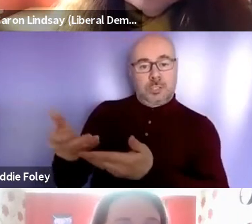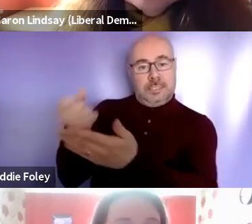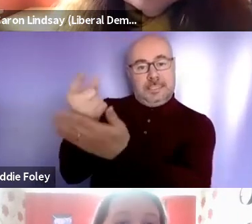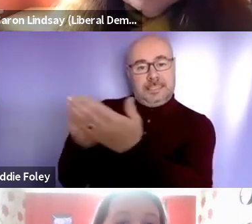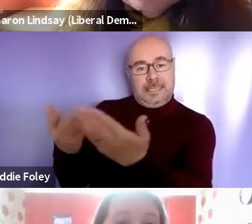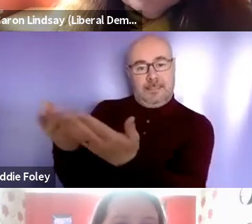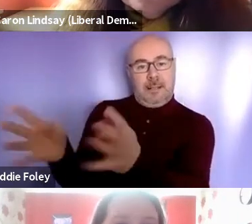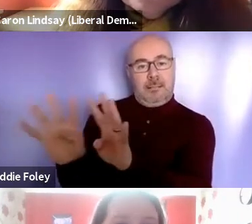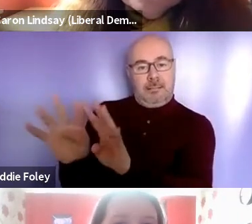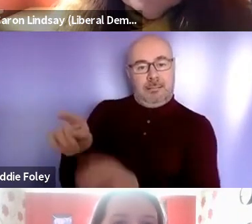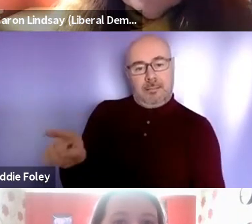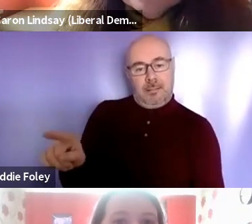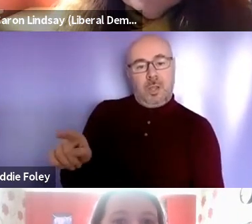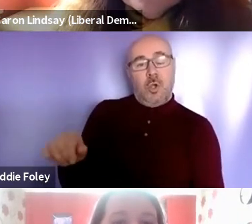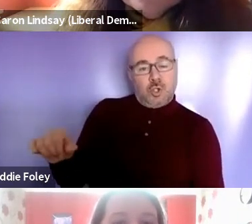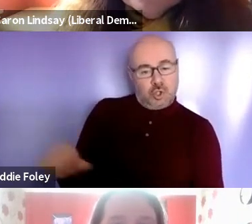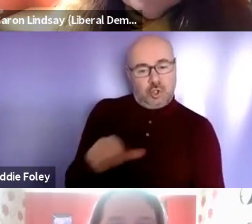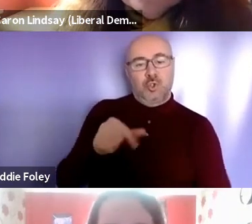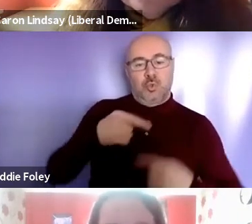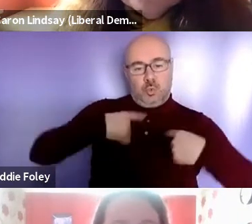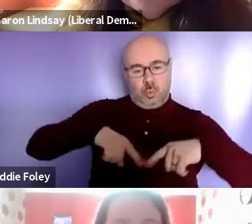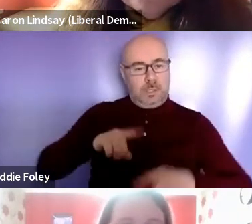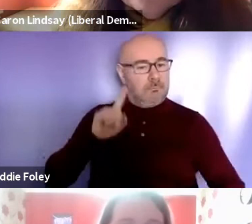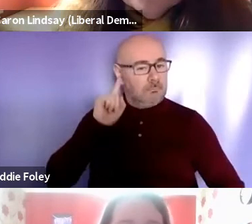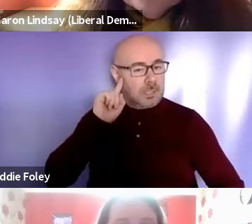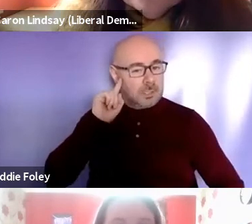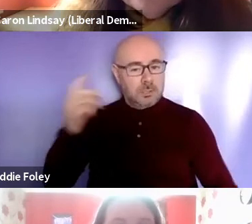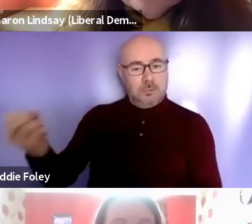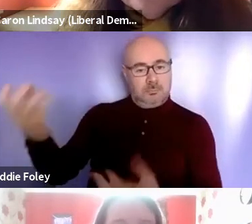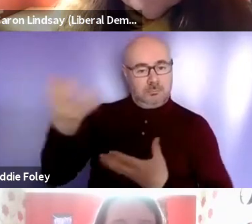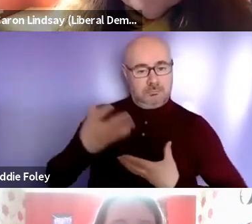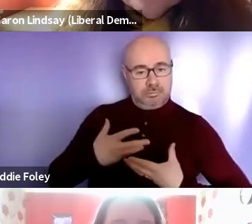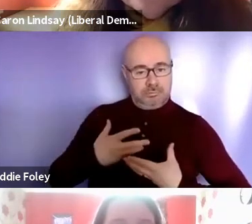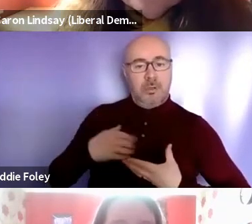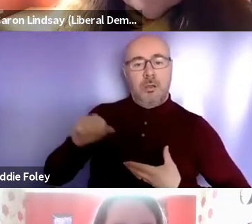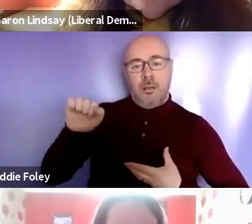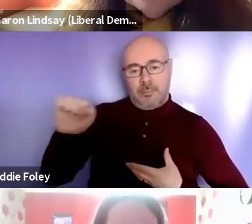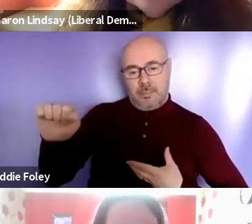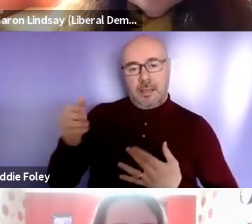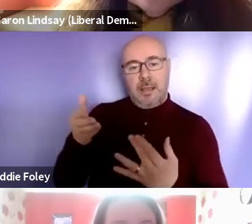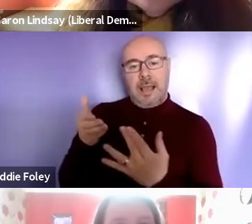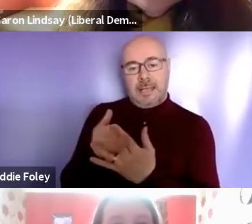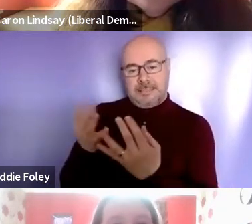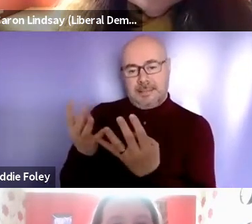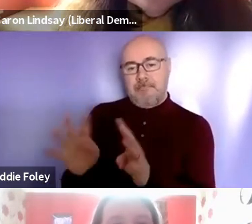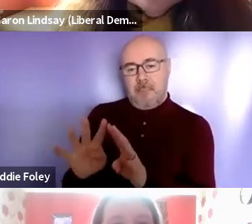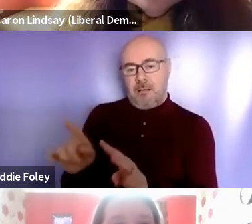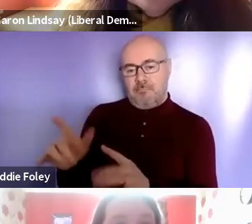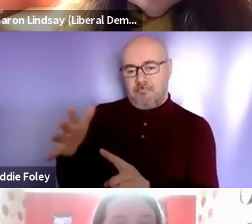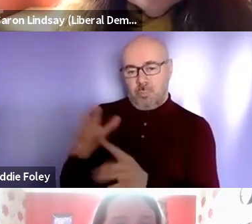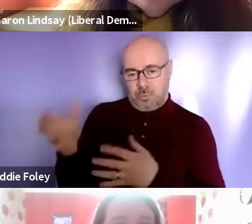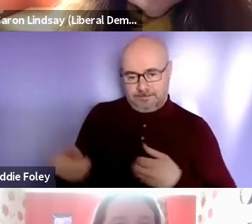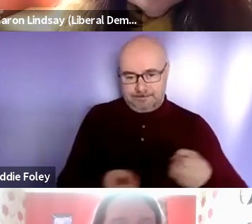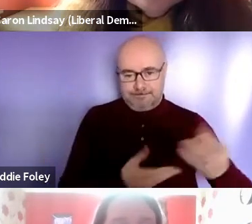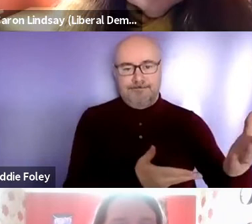listen to local access panels. And just finally, I've been involved in our Spaces for People discussions because there is a